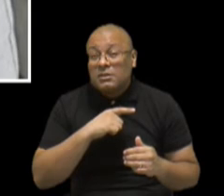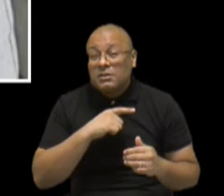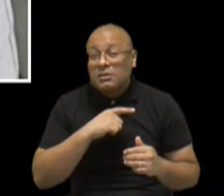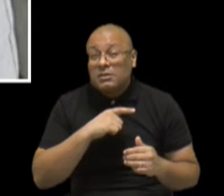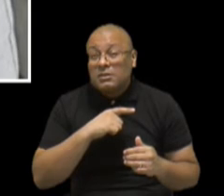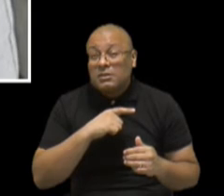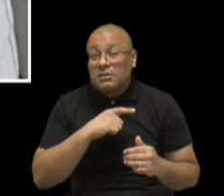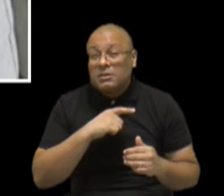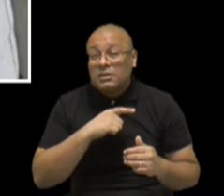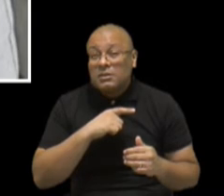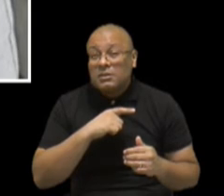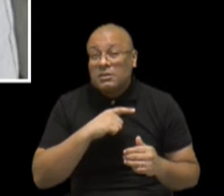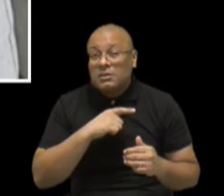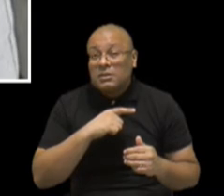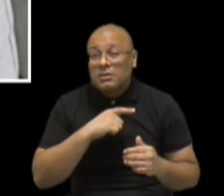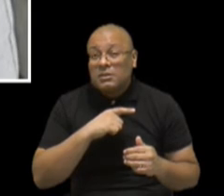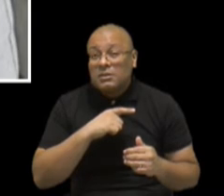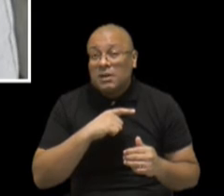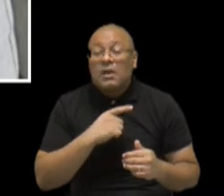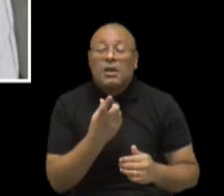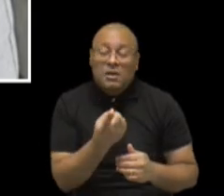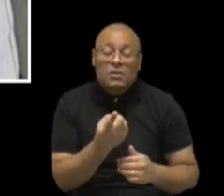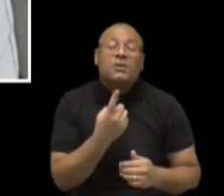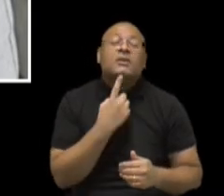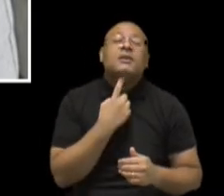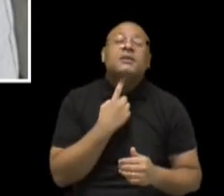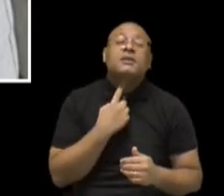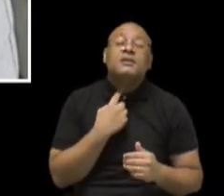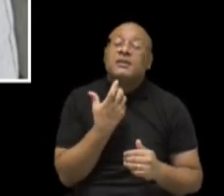and then I wish I kept more.